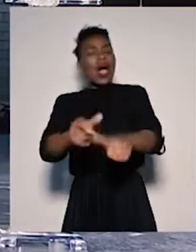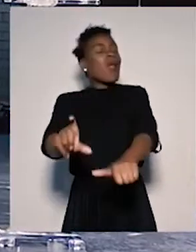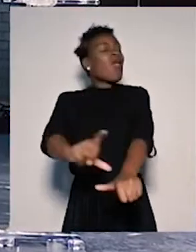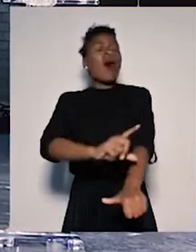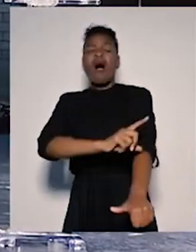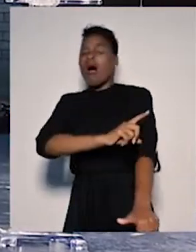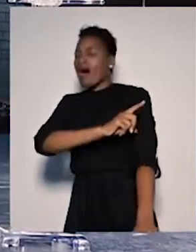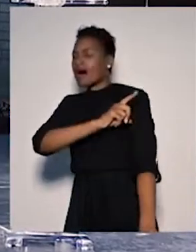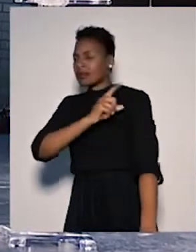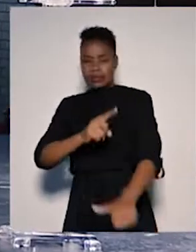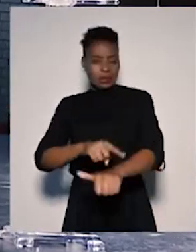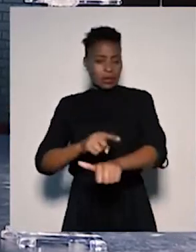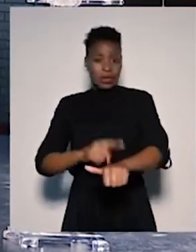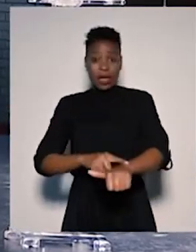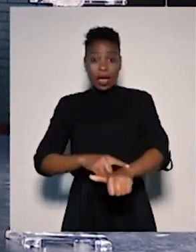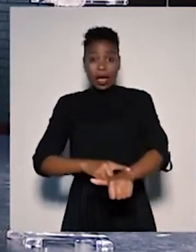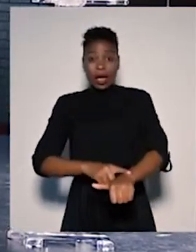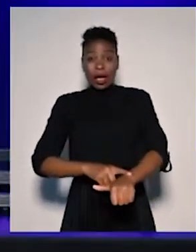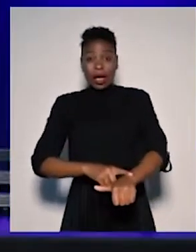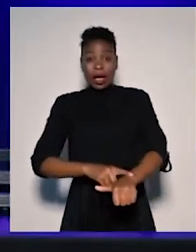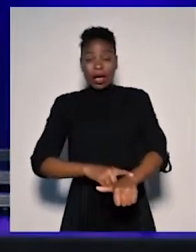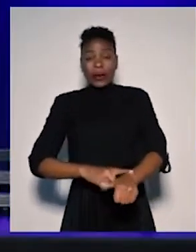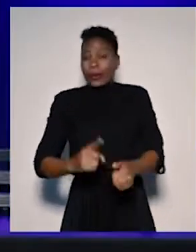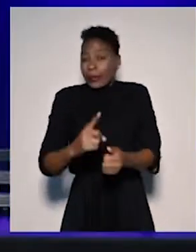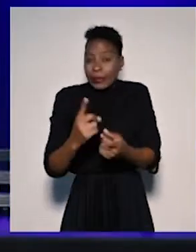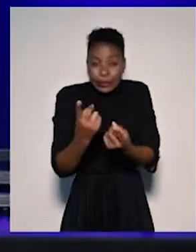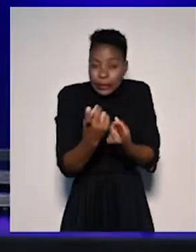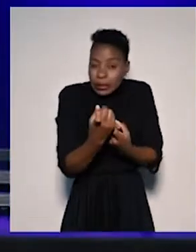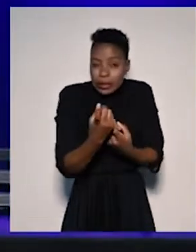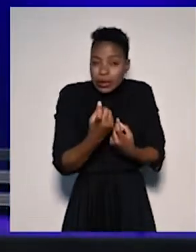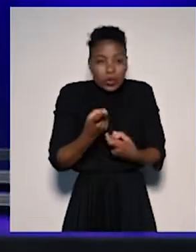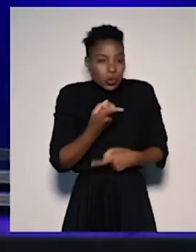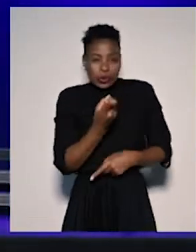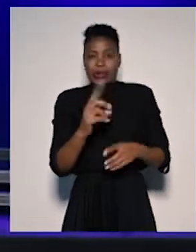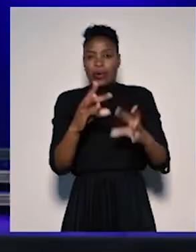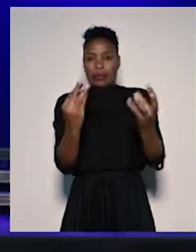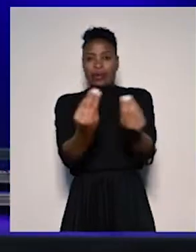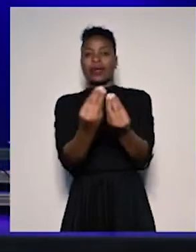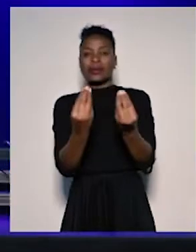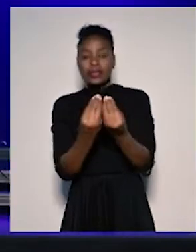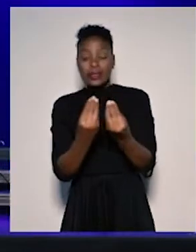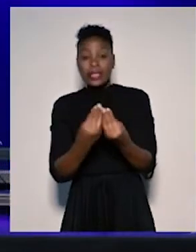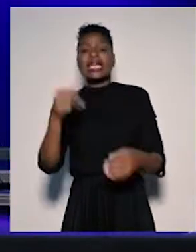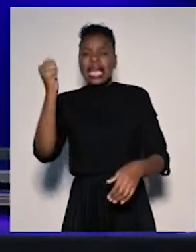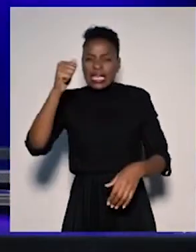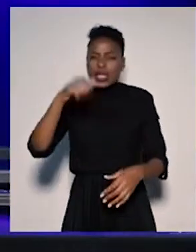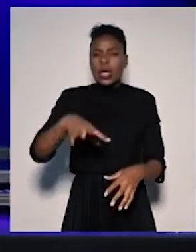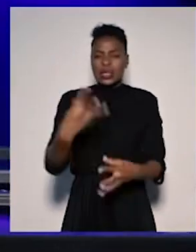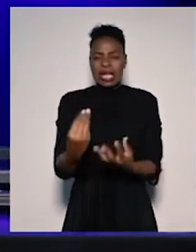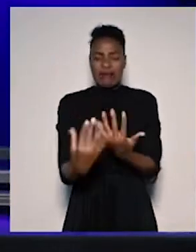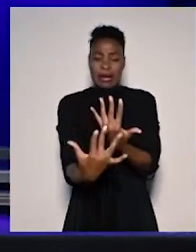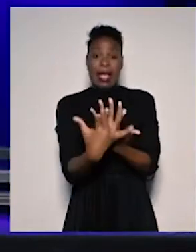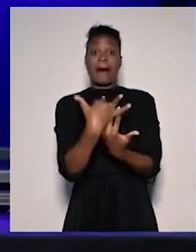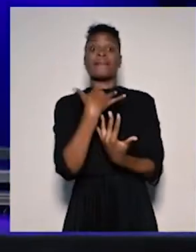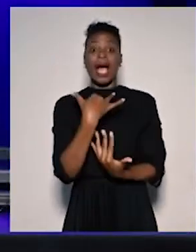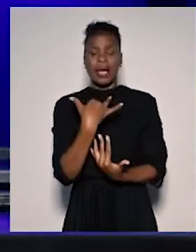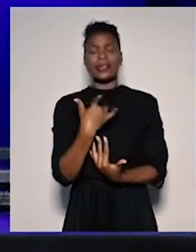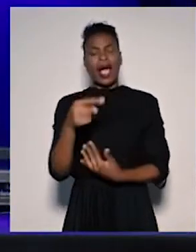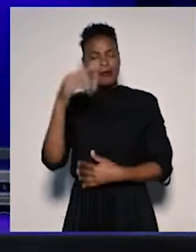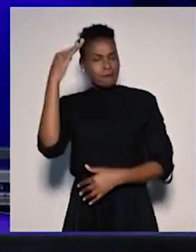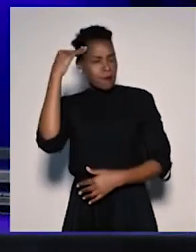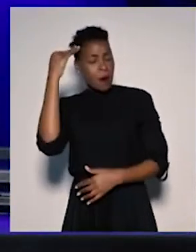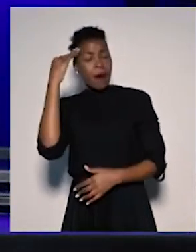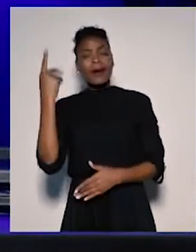time, Barcelona, to get traction in many of these things. It takes a long time. Even to have impact, it takes a long time. Now, I know today, you know, it's